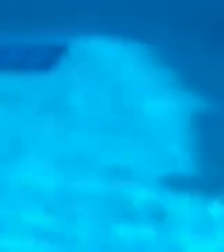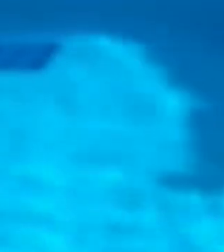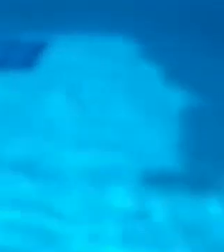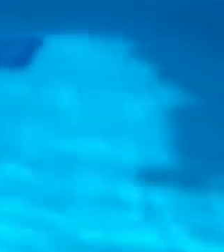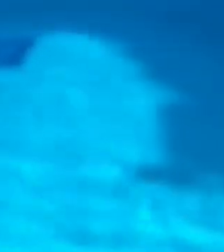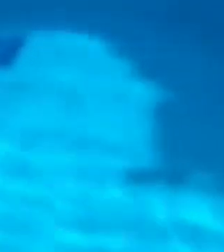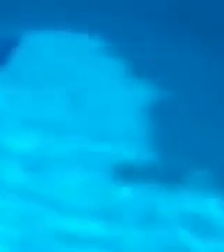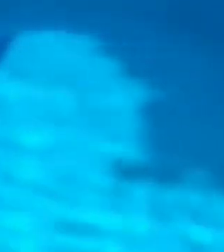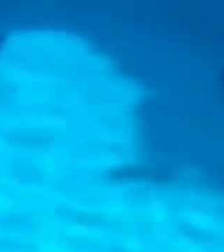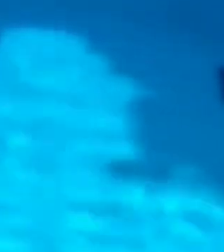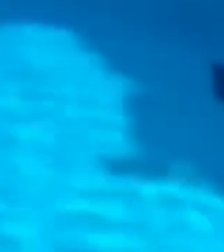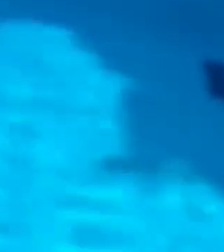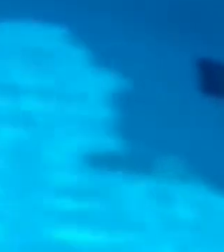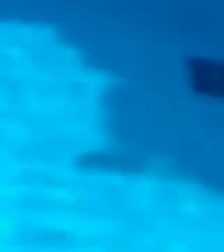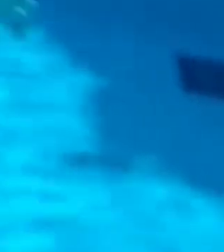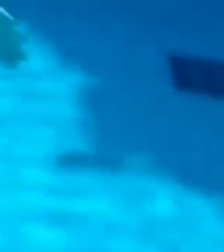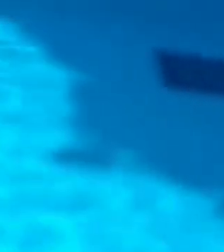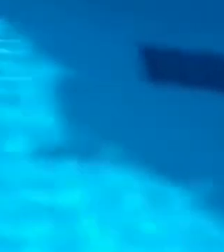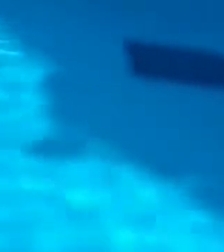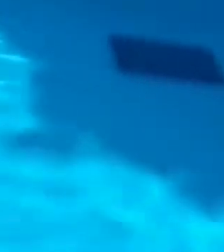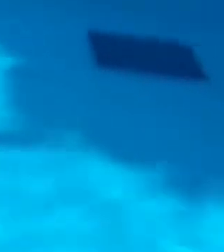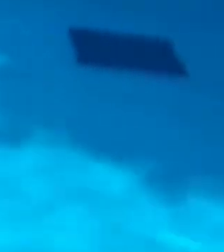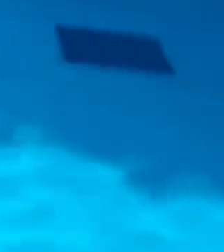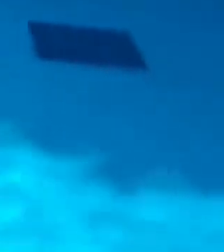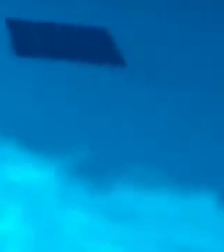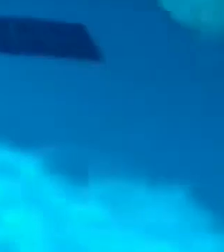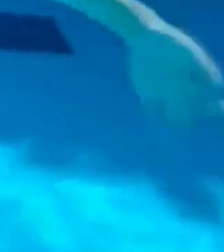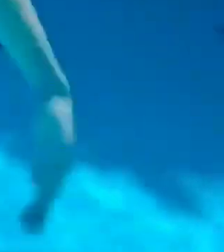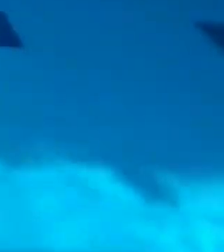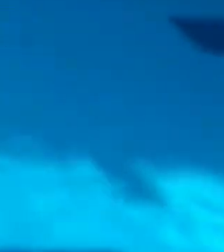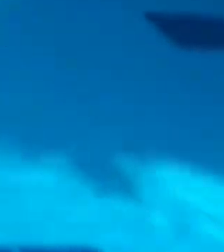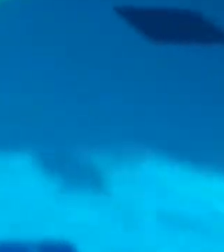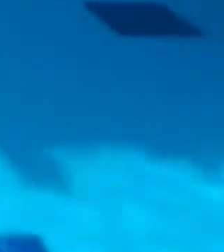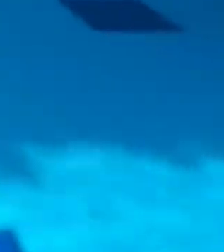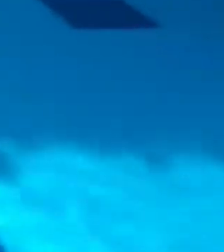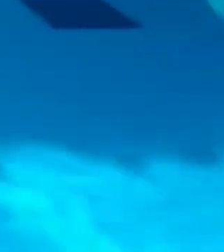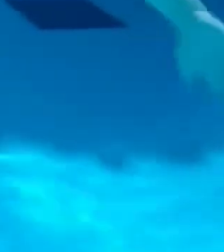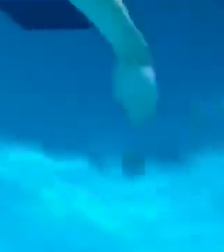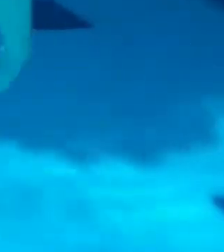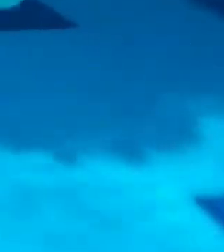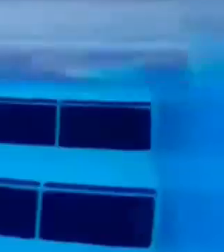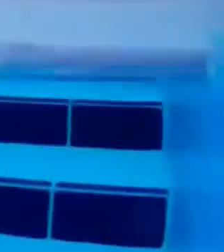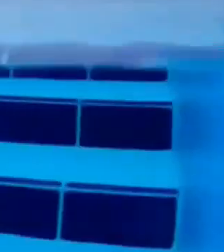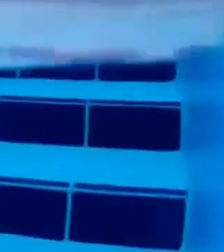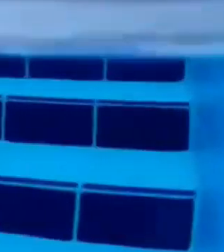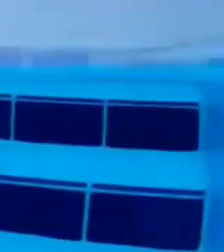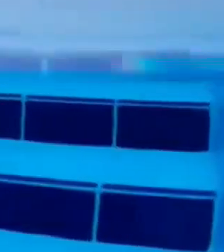In this video, you'll learn how to swim, even if you have no experience or you've never been in the water before.